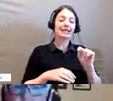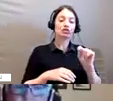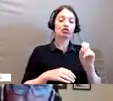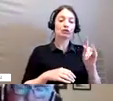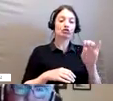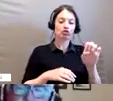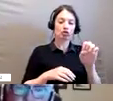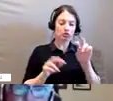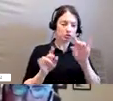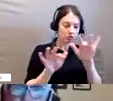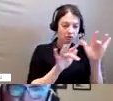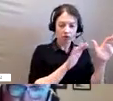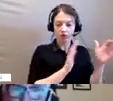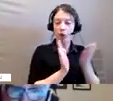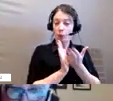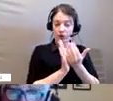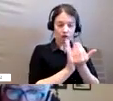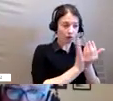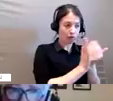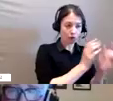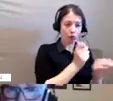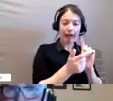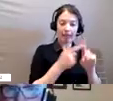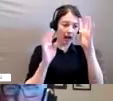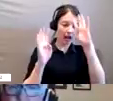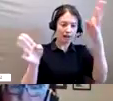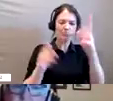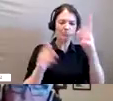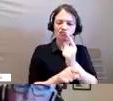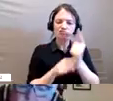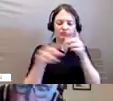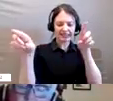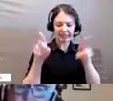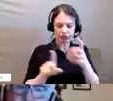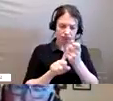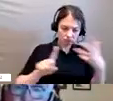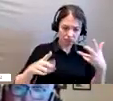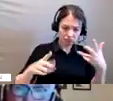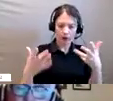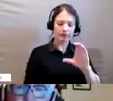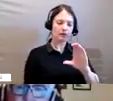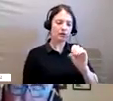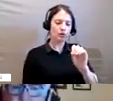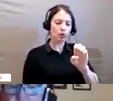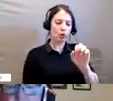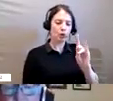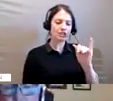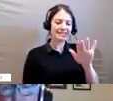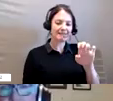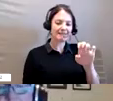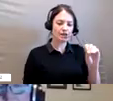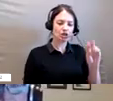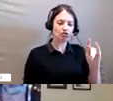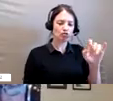data come up with a definition of coercive control. And again, it's fairly extensive